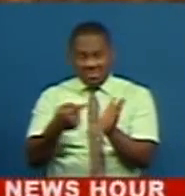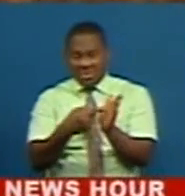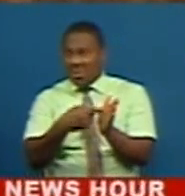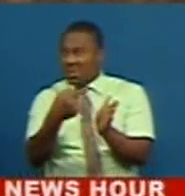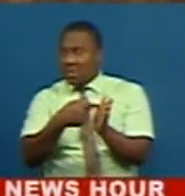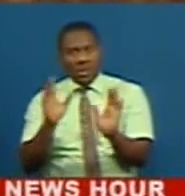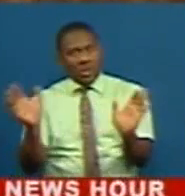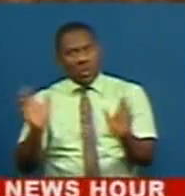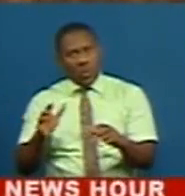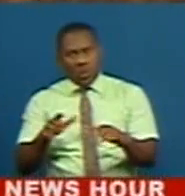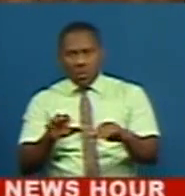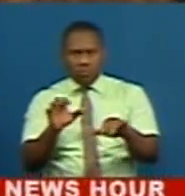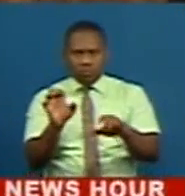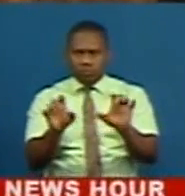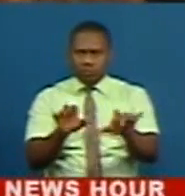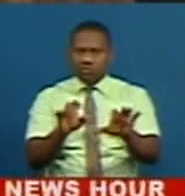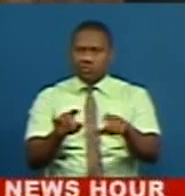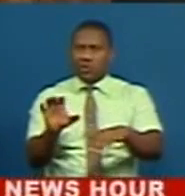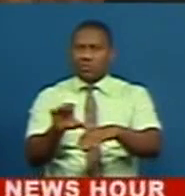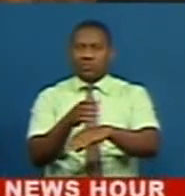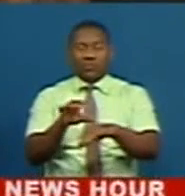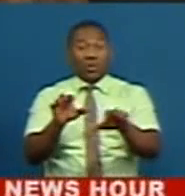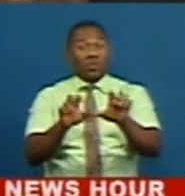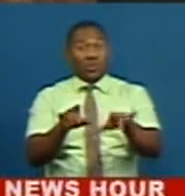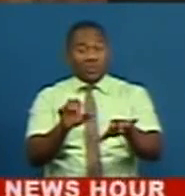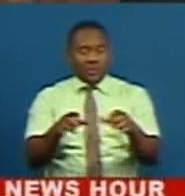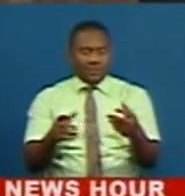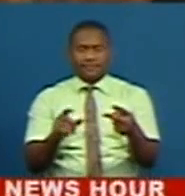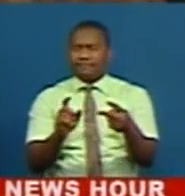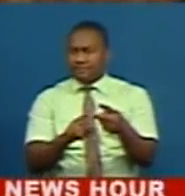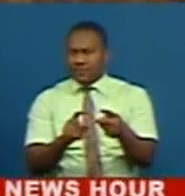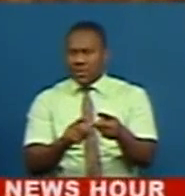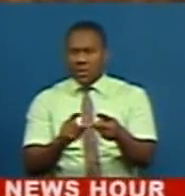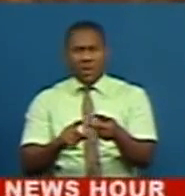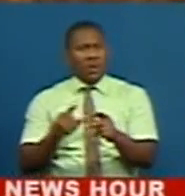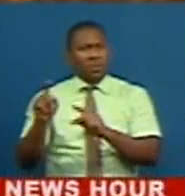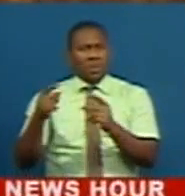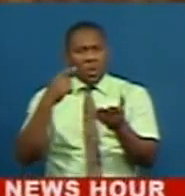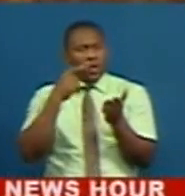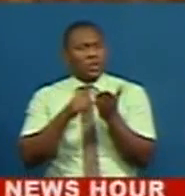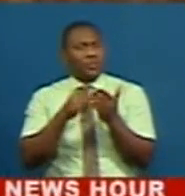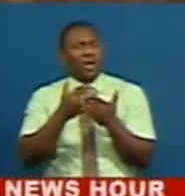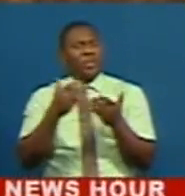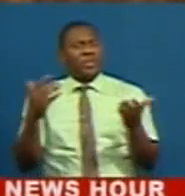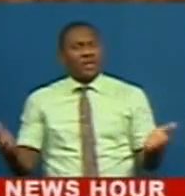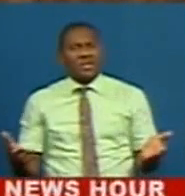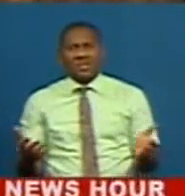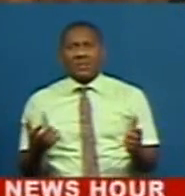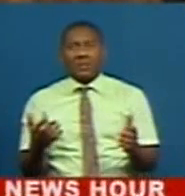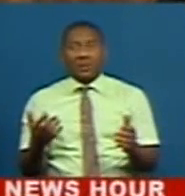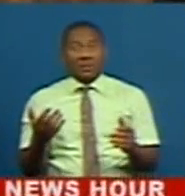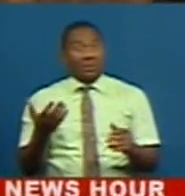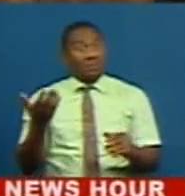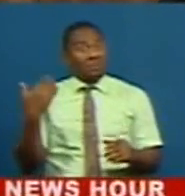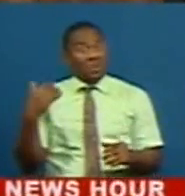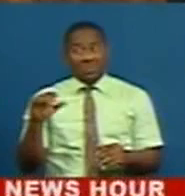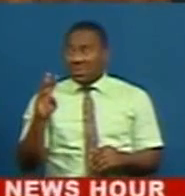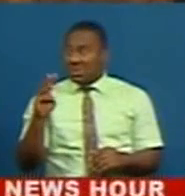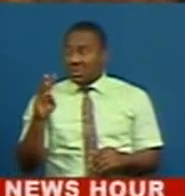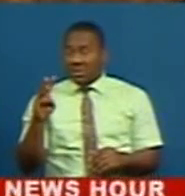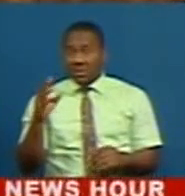in the number of regulatory agencies undertaking inspections at the ports from 16 to